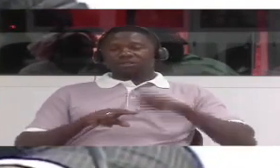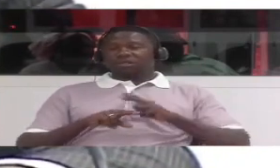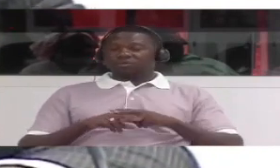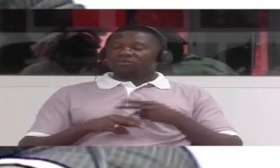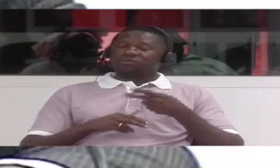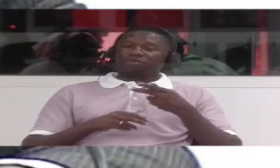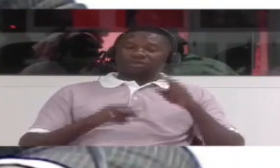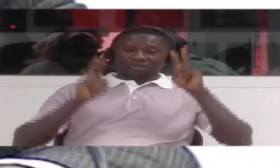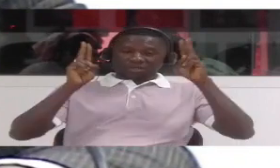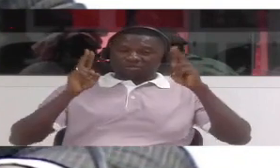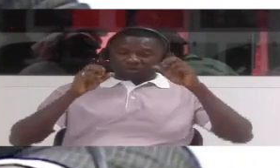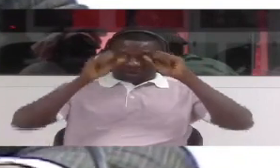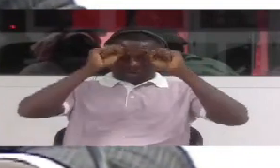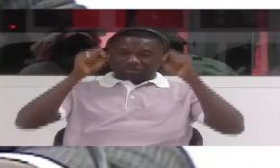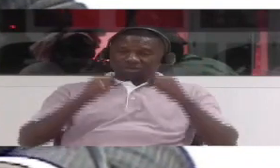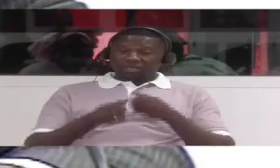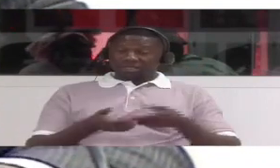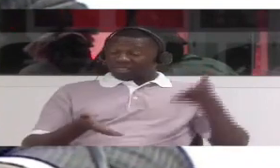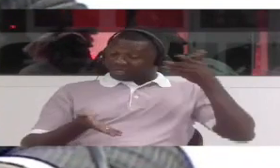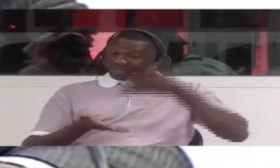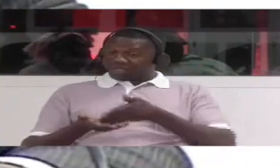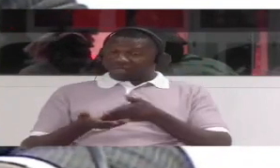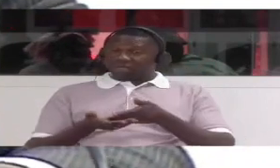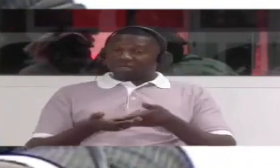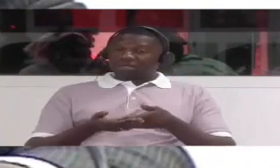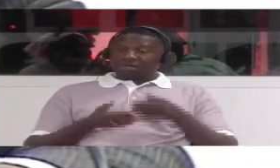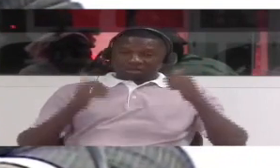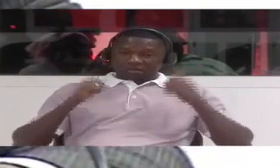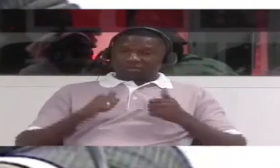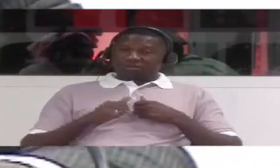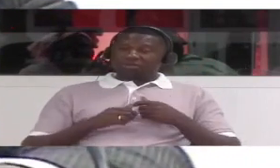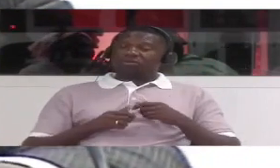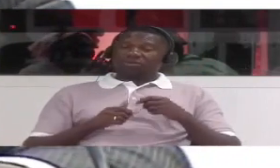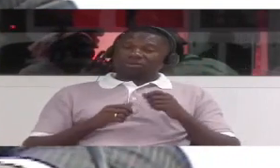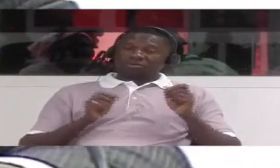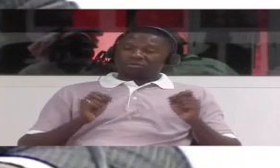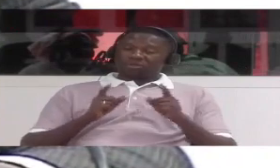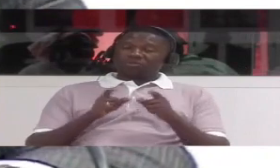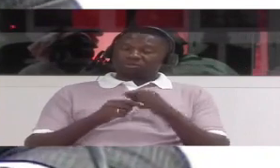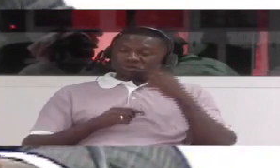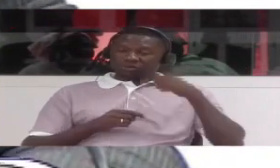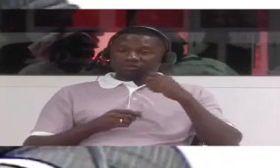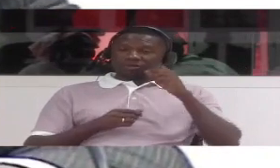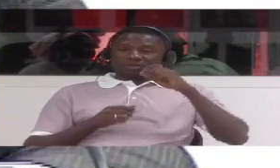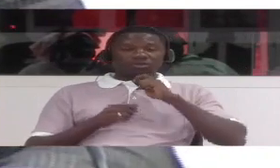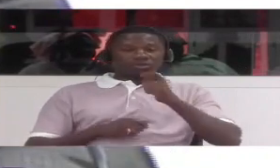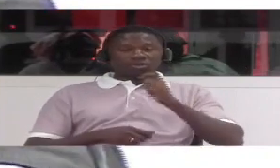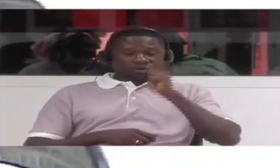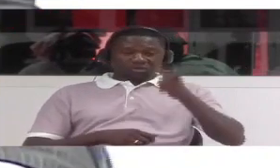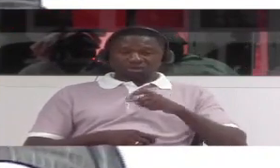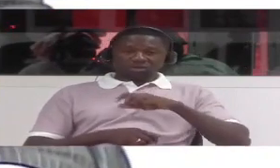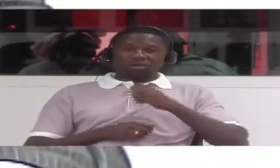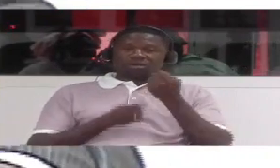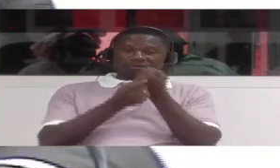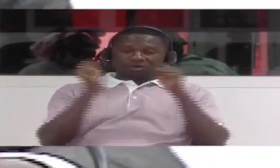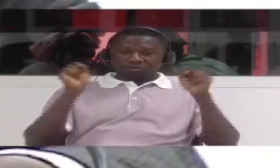still are committed to upholding the principles of journalism and freedom of expression. I thank them all, I